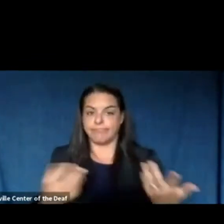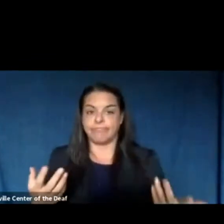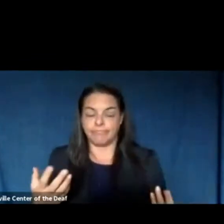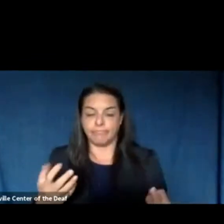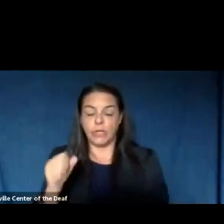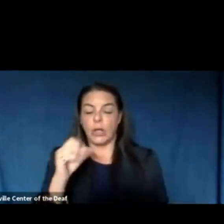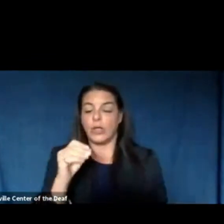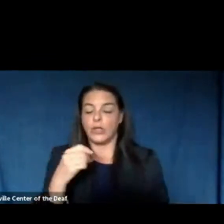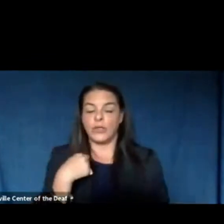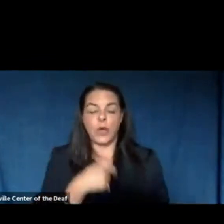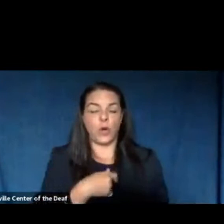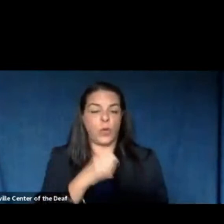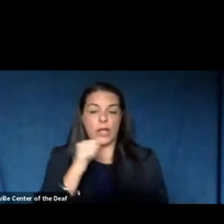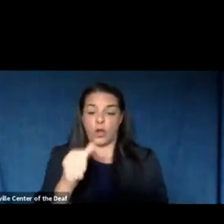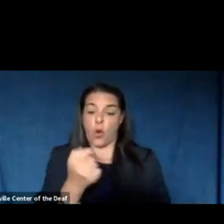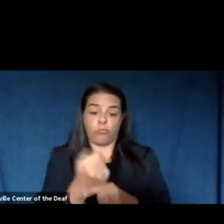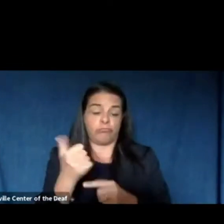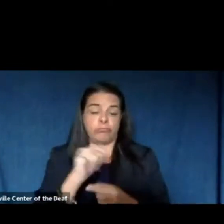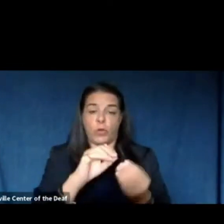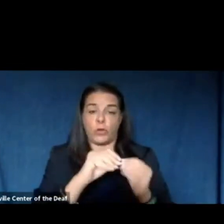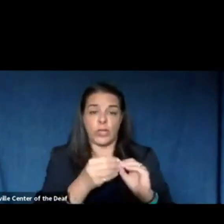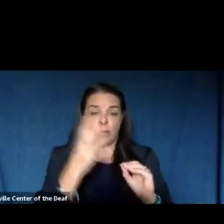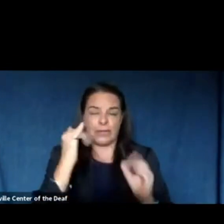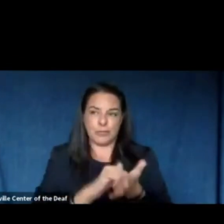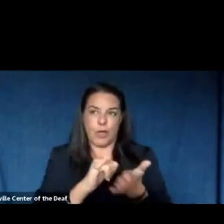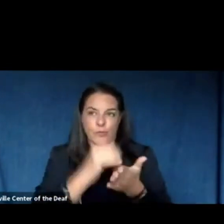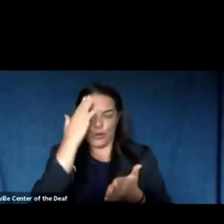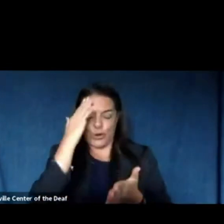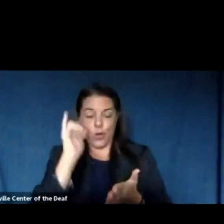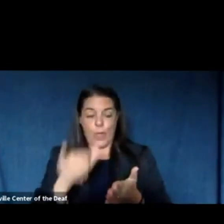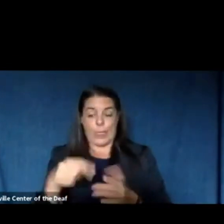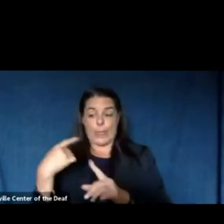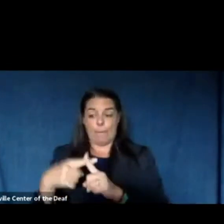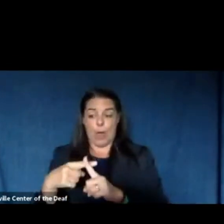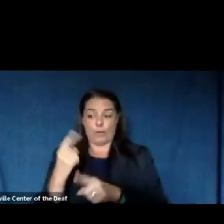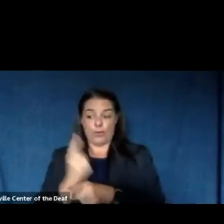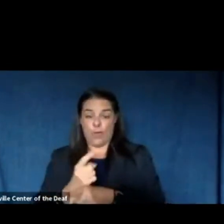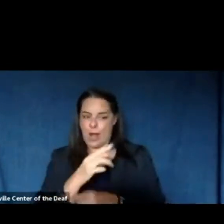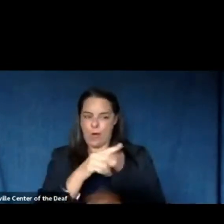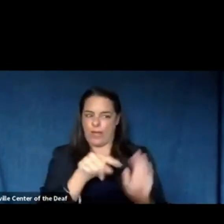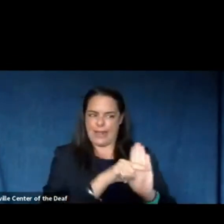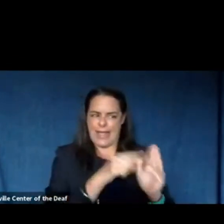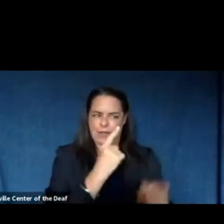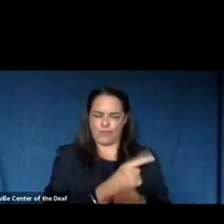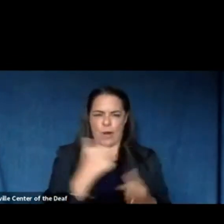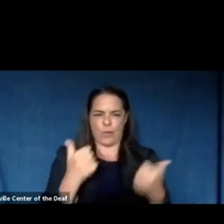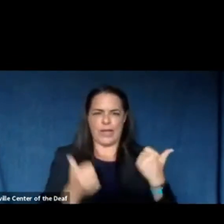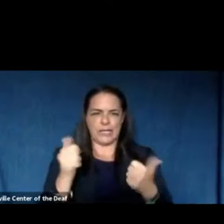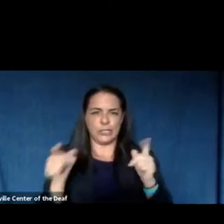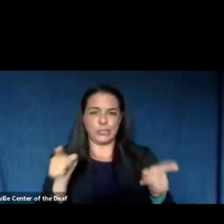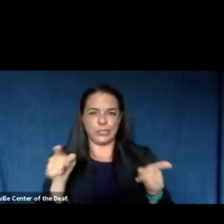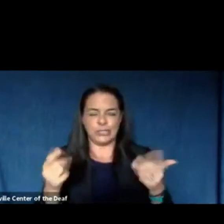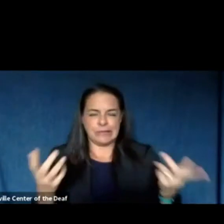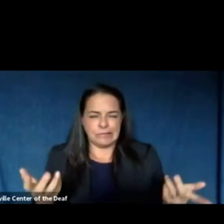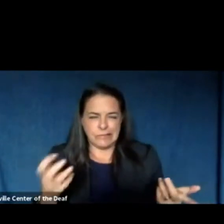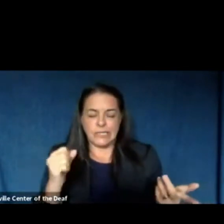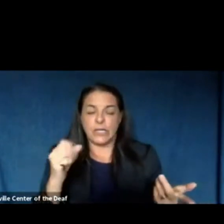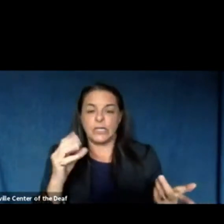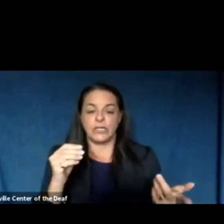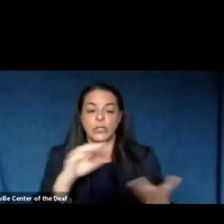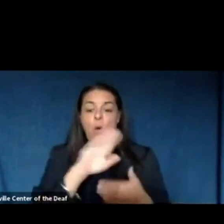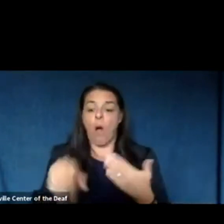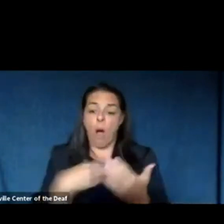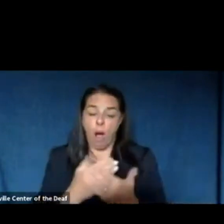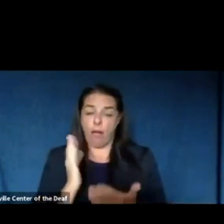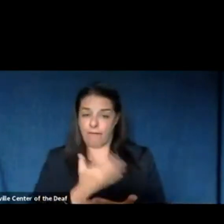do not take that out of the counts because there's no way to know if the positive's right or the negative is right at that point in time. So all of ours are